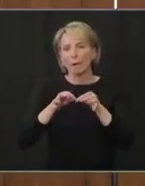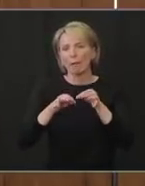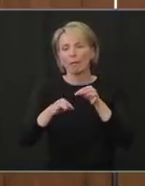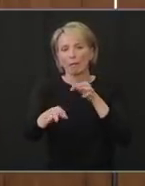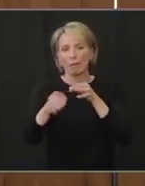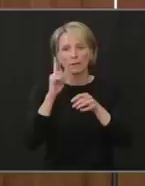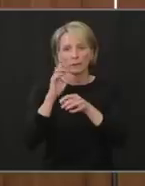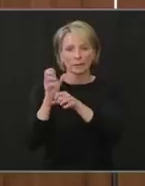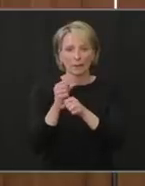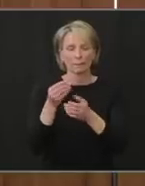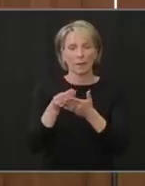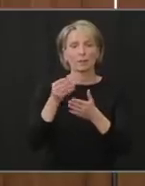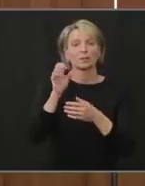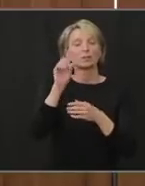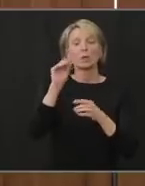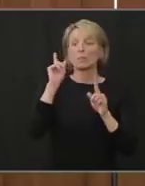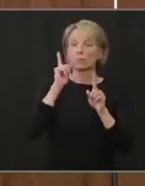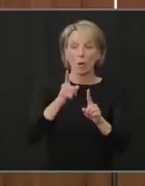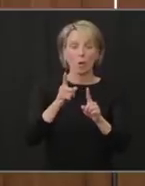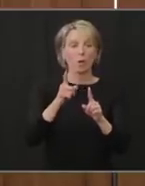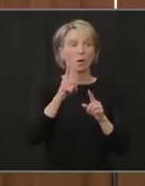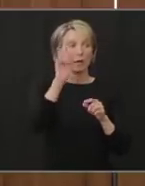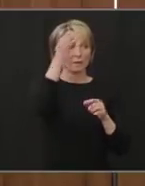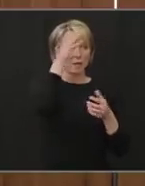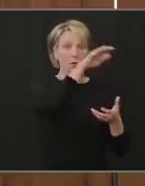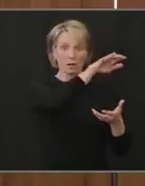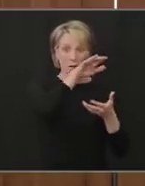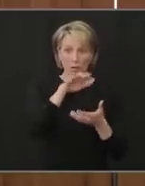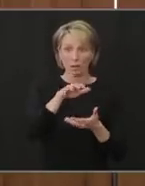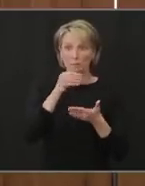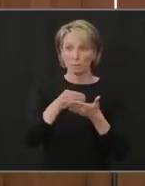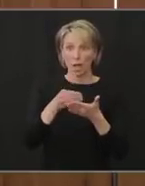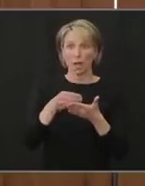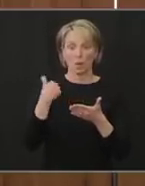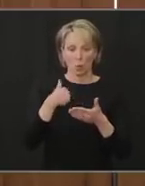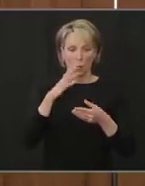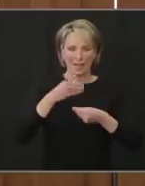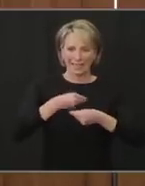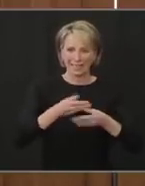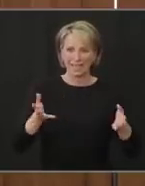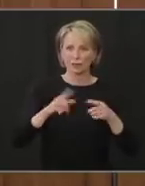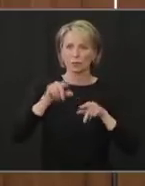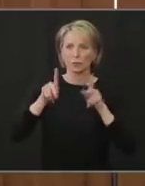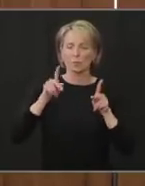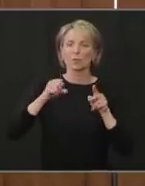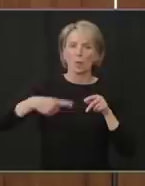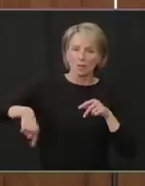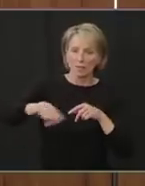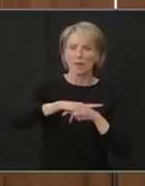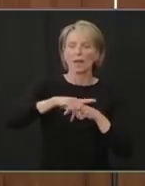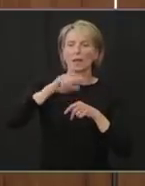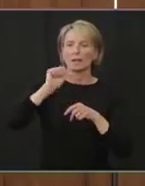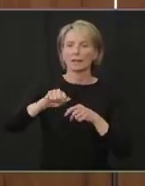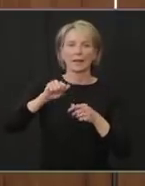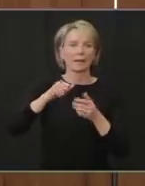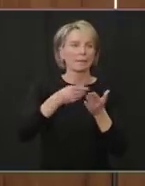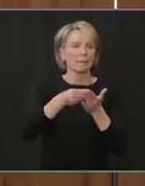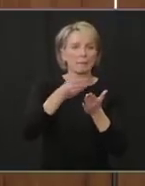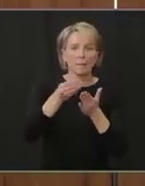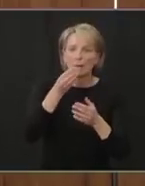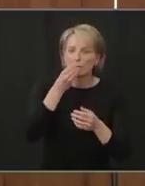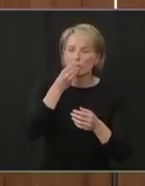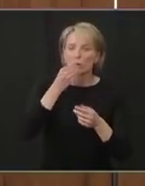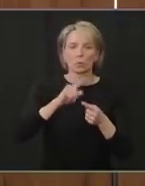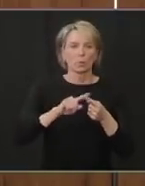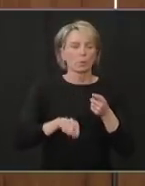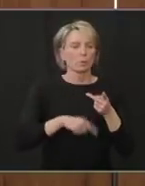is, get this money into people's hands and pockets so they can put groceries on the